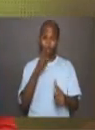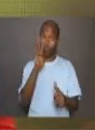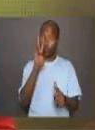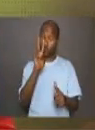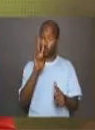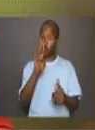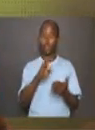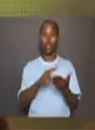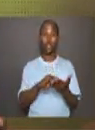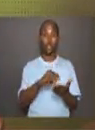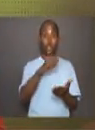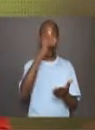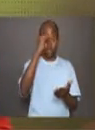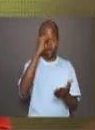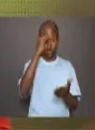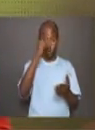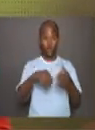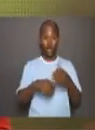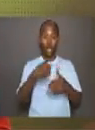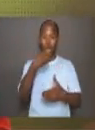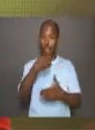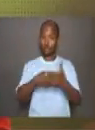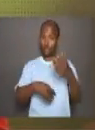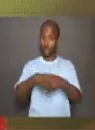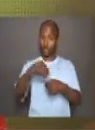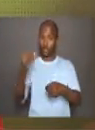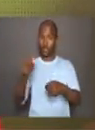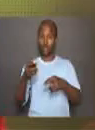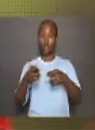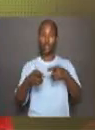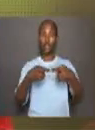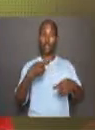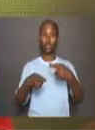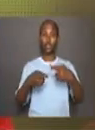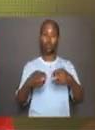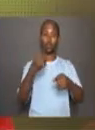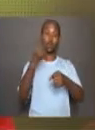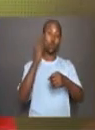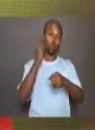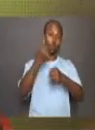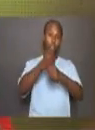two lessons on expenses related to real estate.